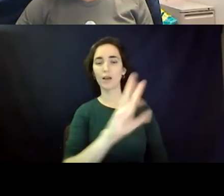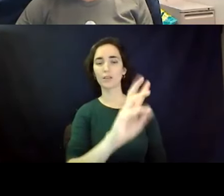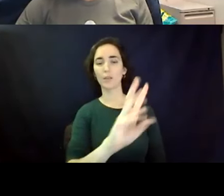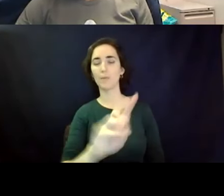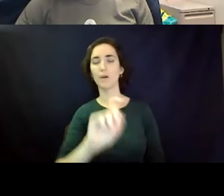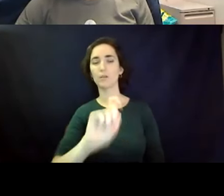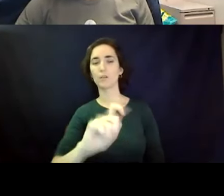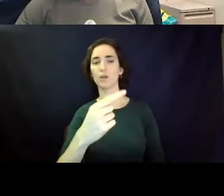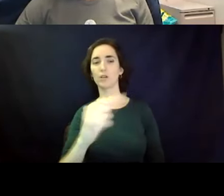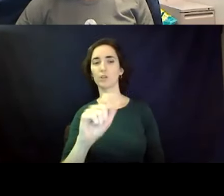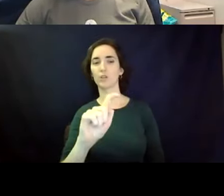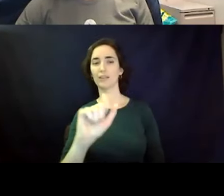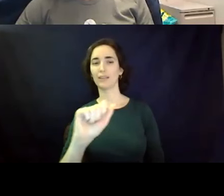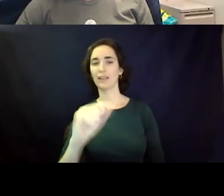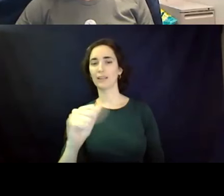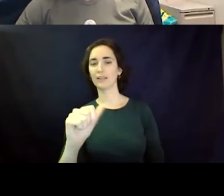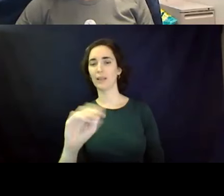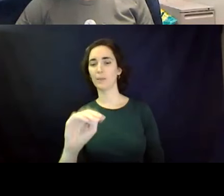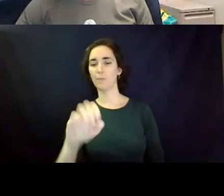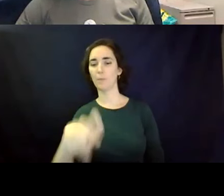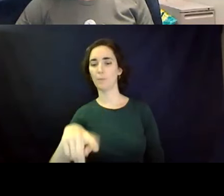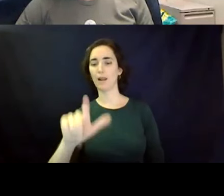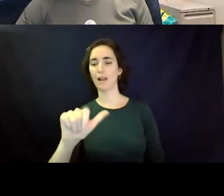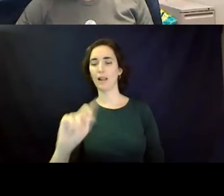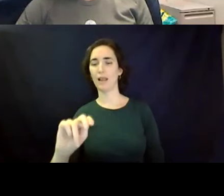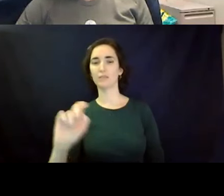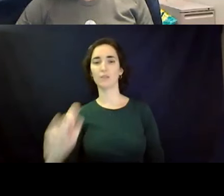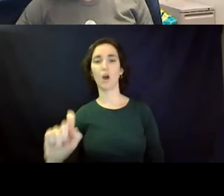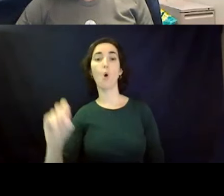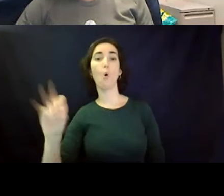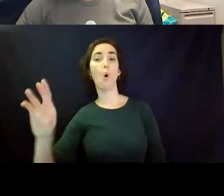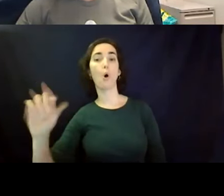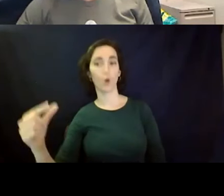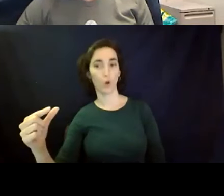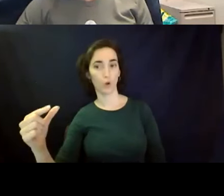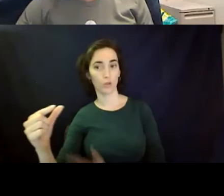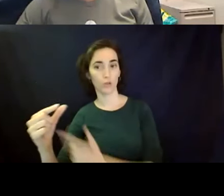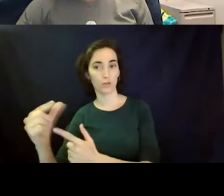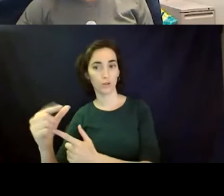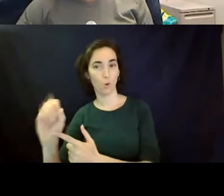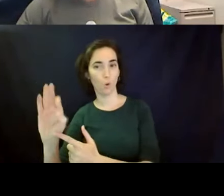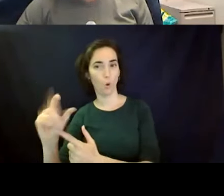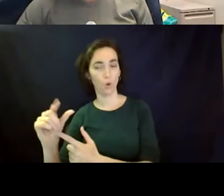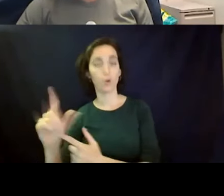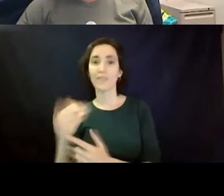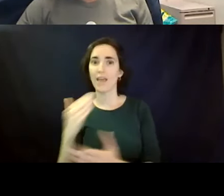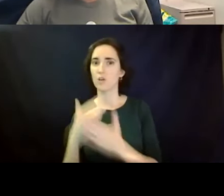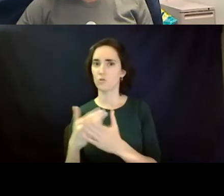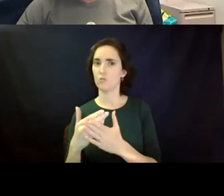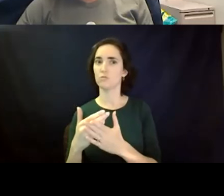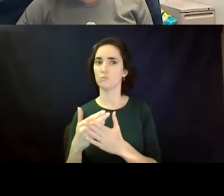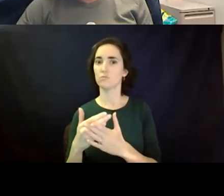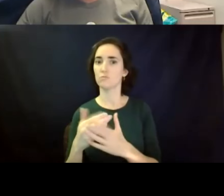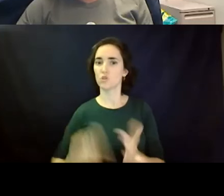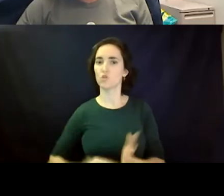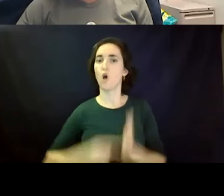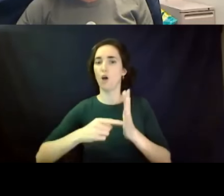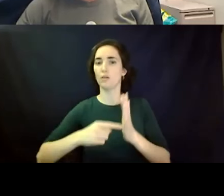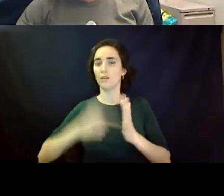www.getagameplan.org, and that's a good place to start when you're trying to develop your own emergency or sheltering in place